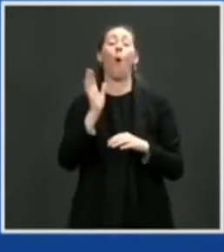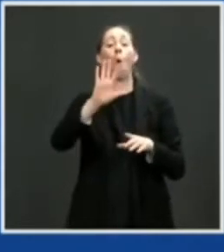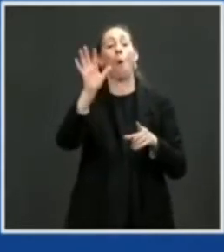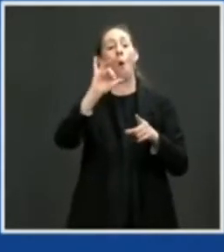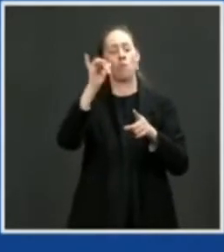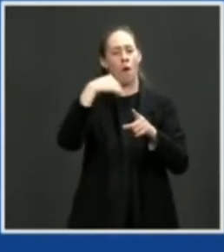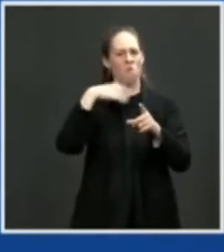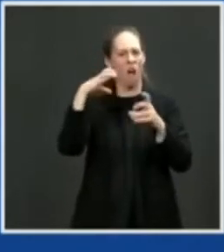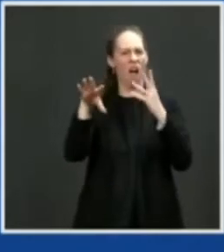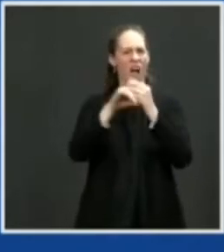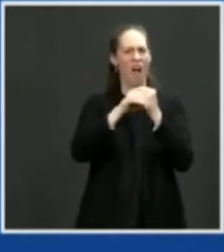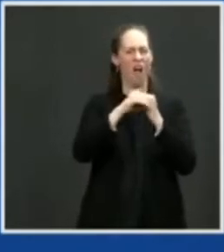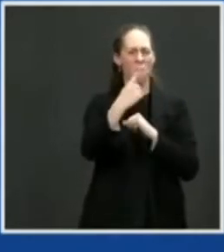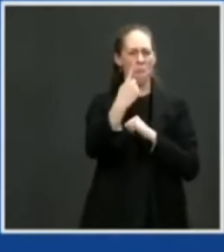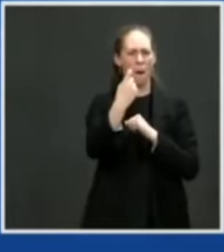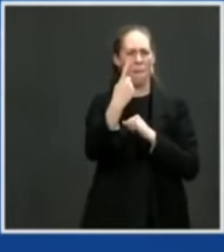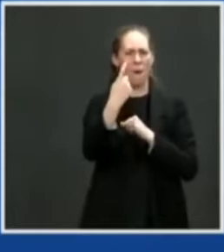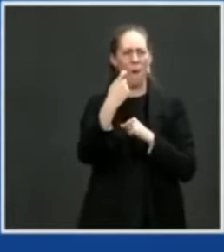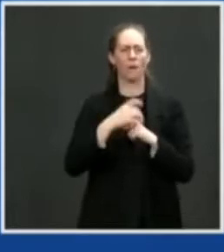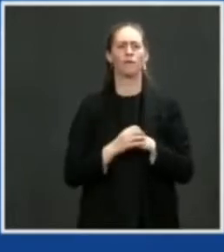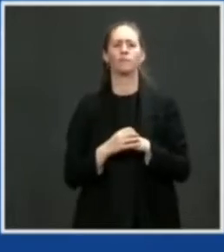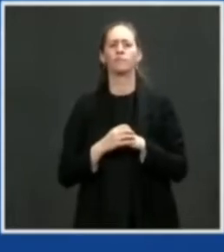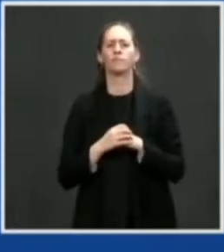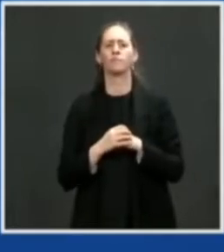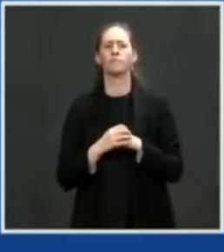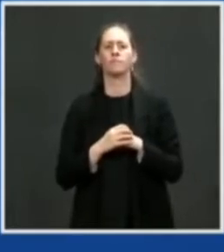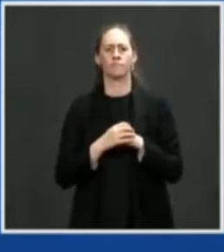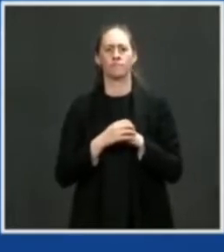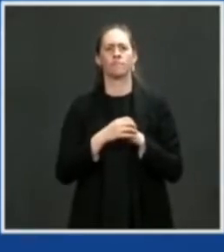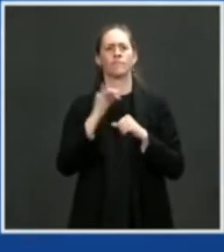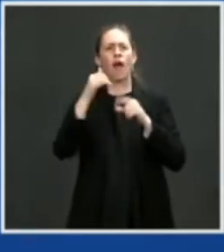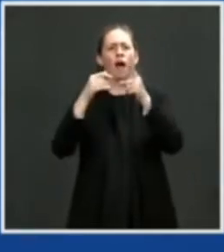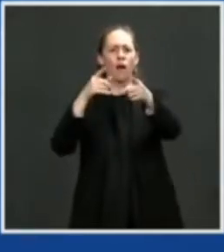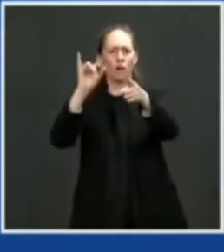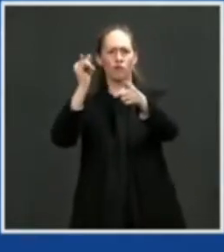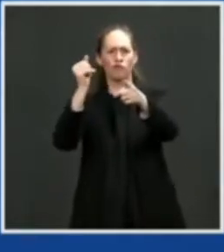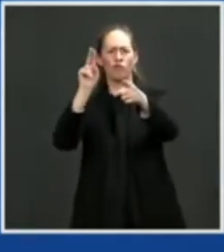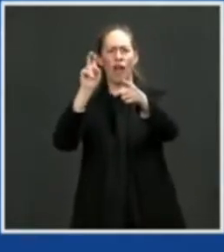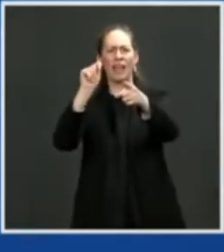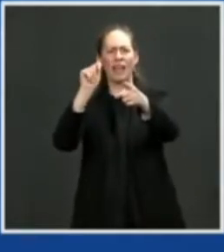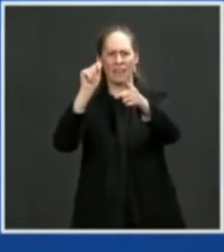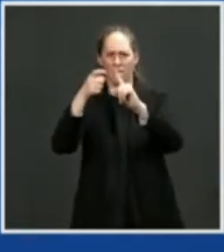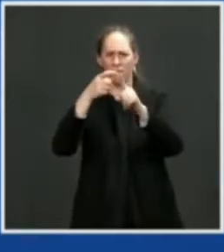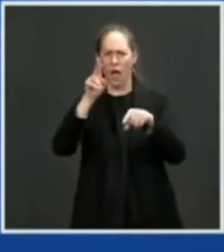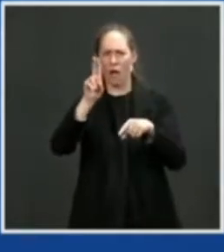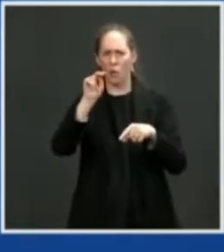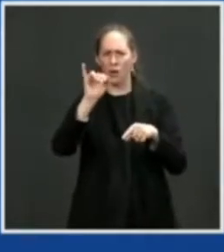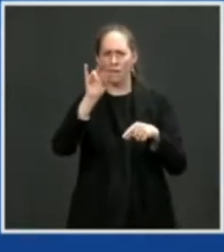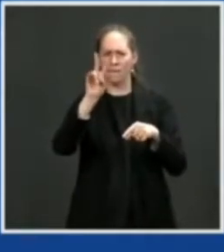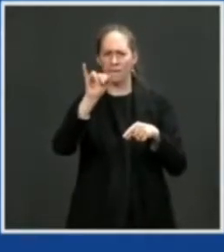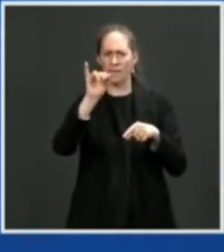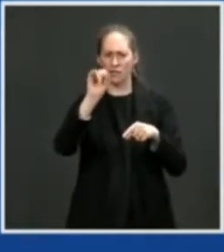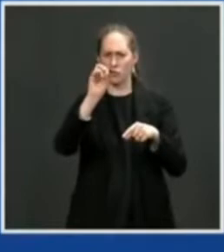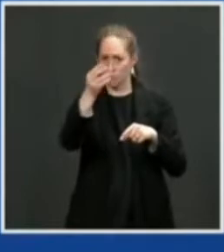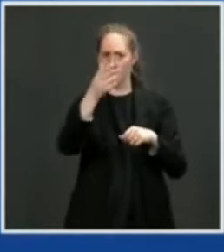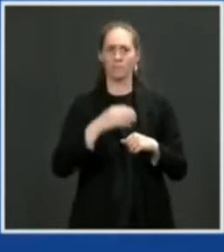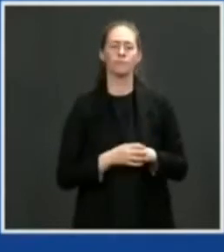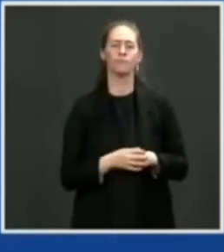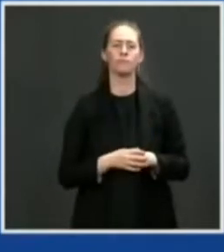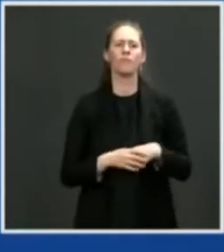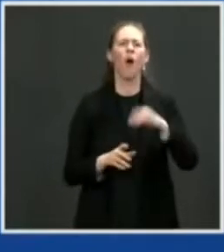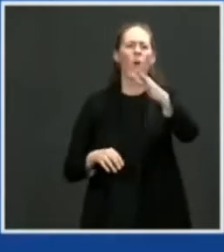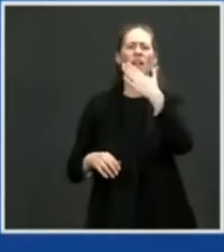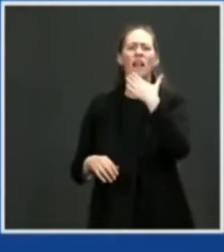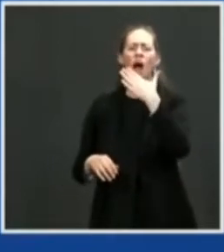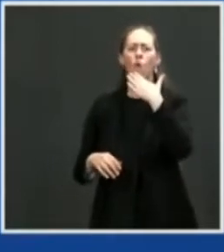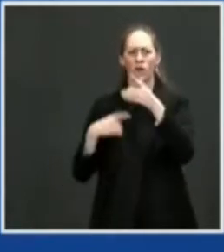here. Janet from Univision. Oh, she's gonna Thank be you, hot. Mr. President, we too have been reporting at the border, and just like